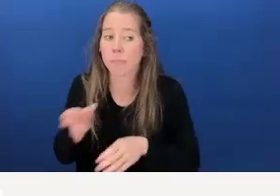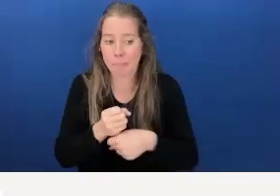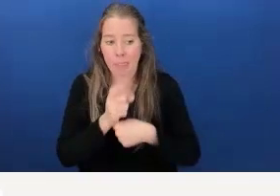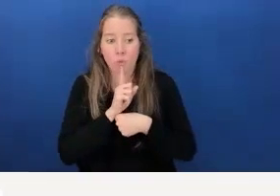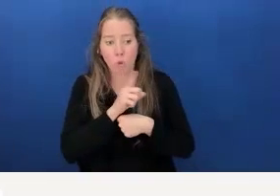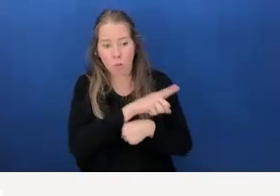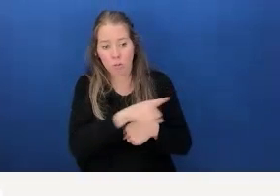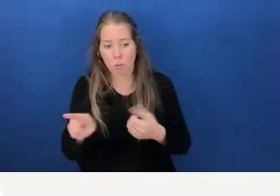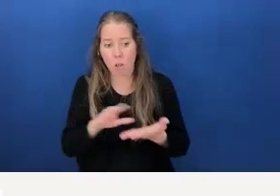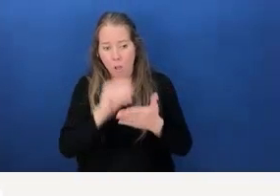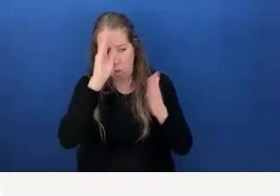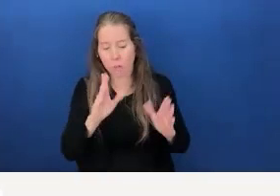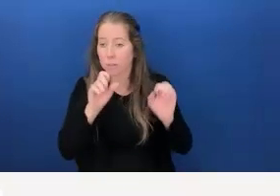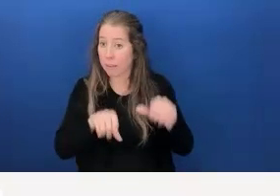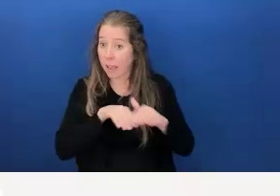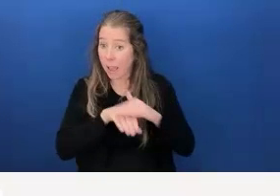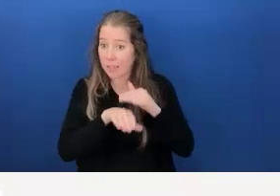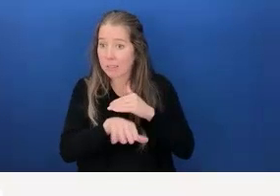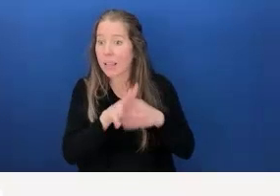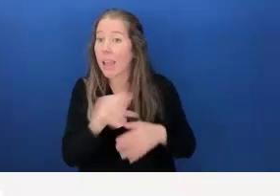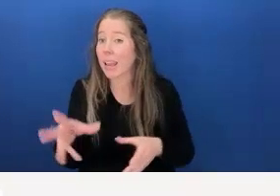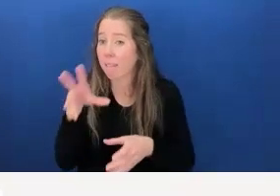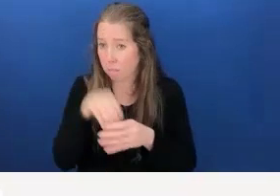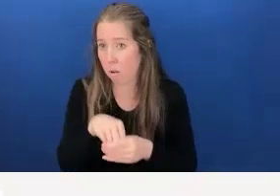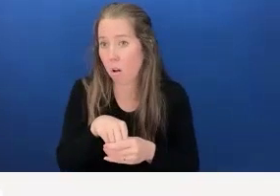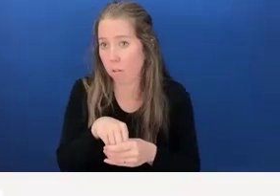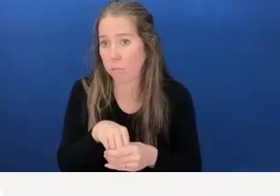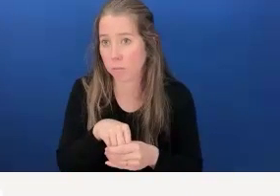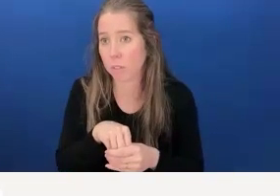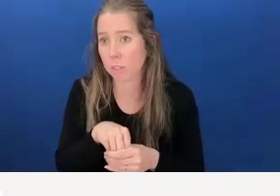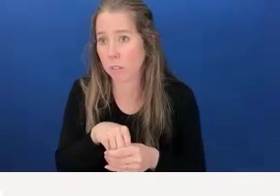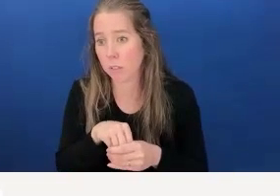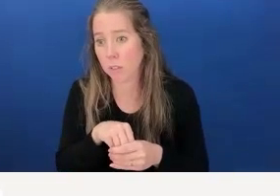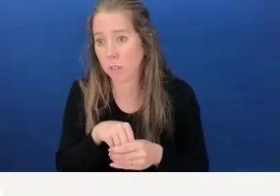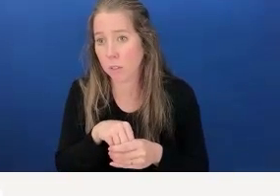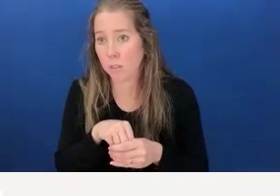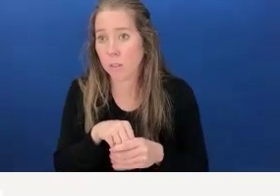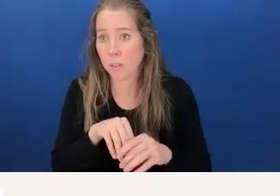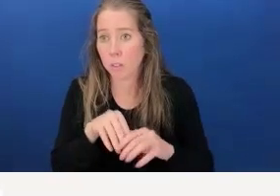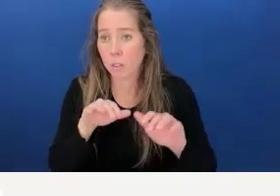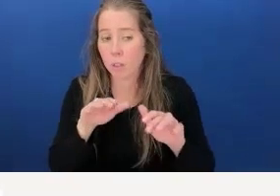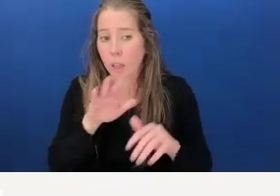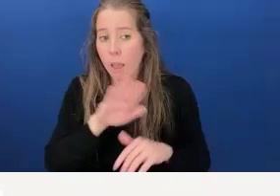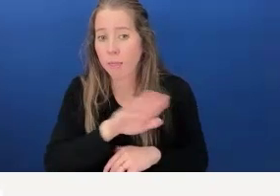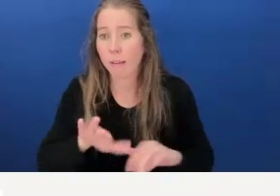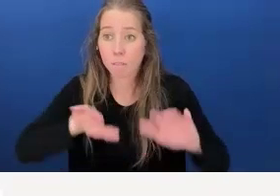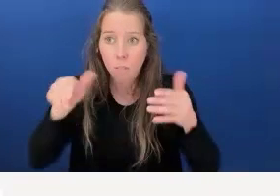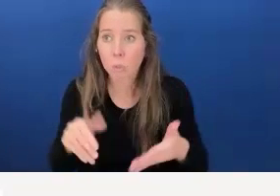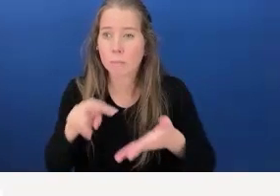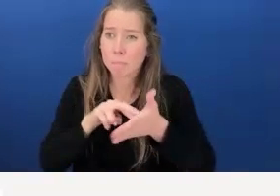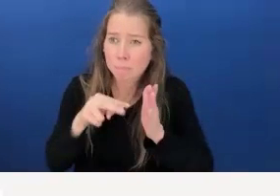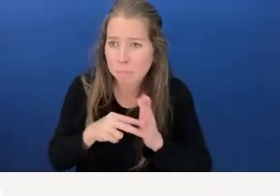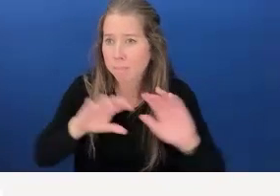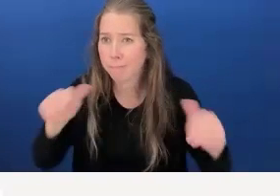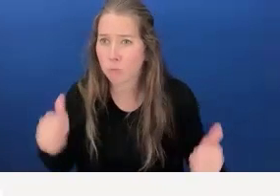can access and participate in their focus is in meaningful and